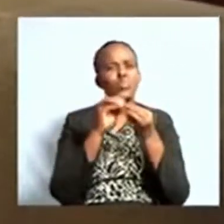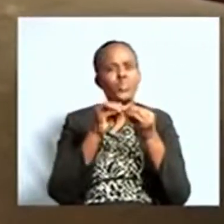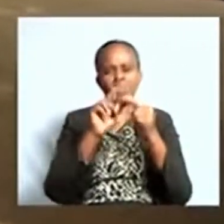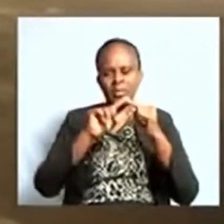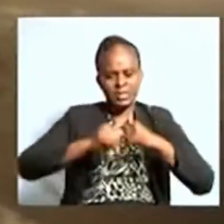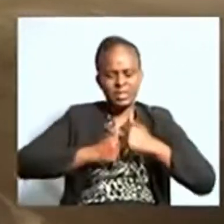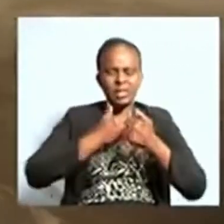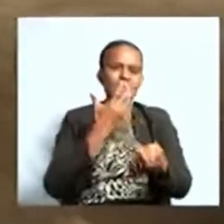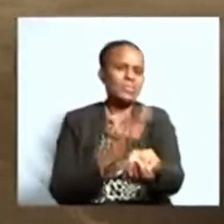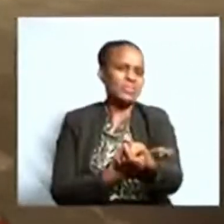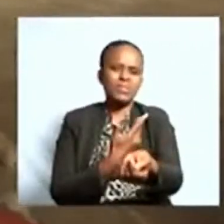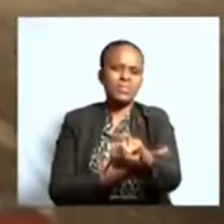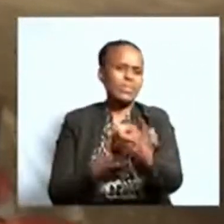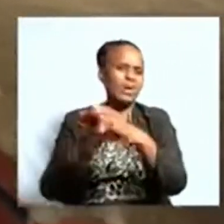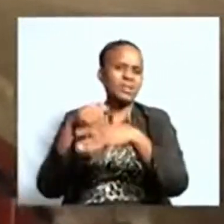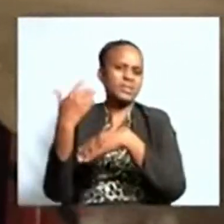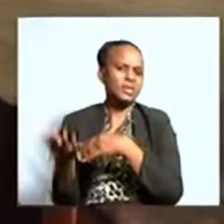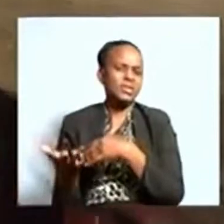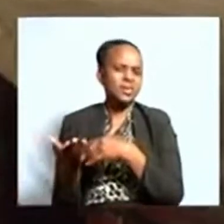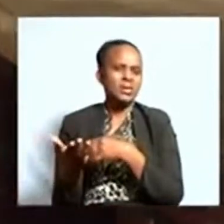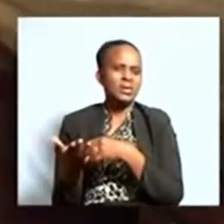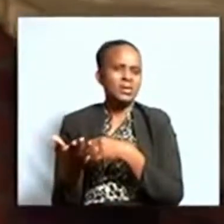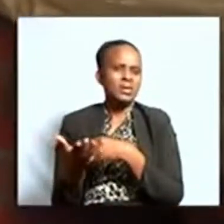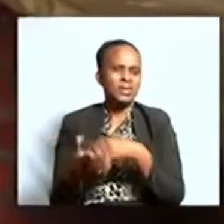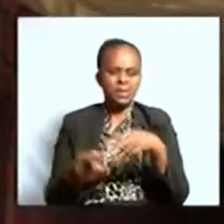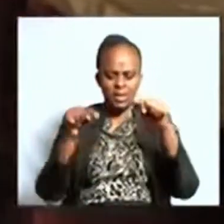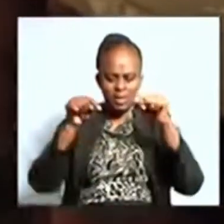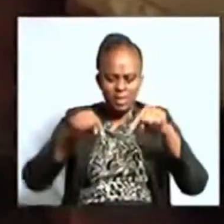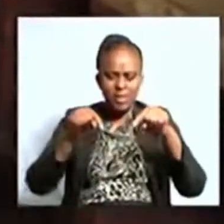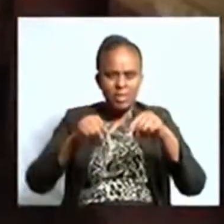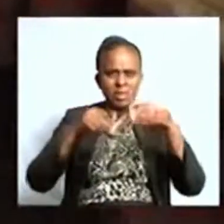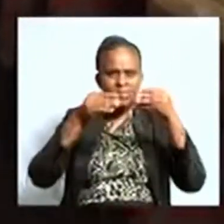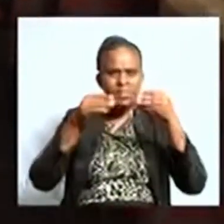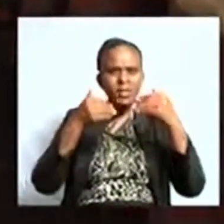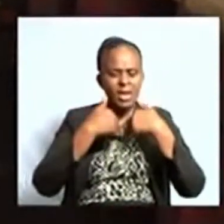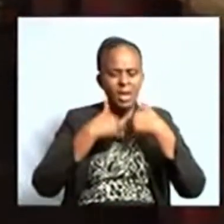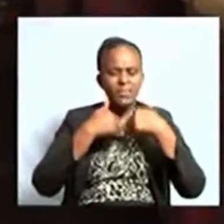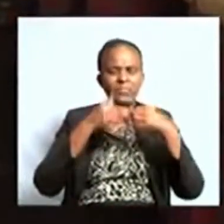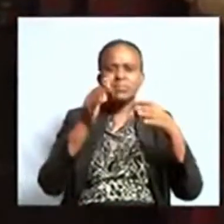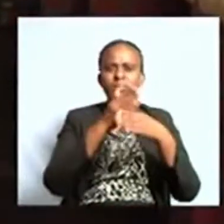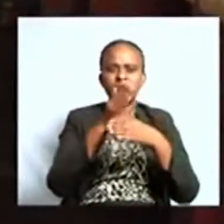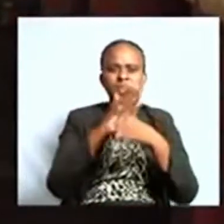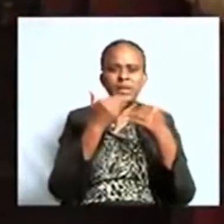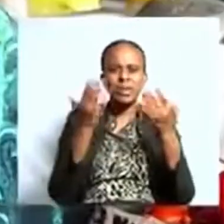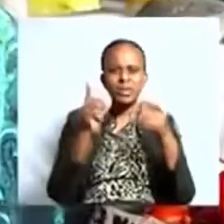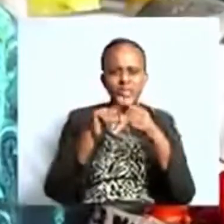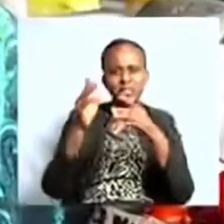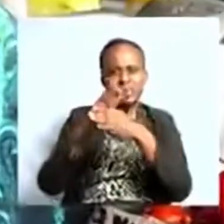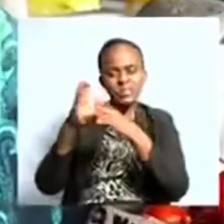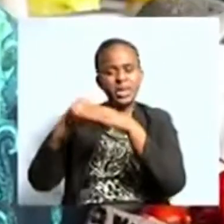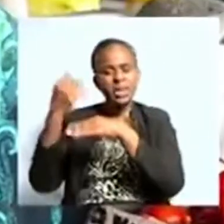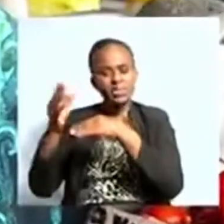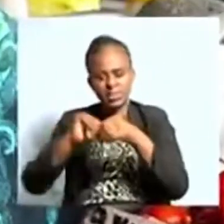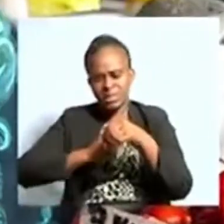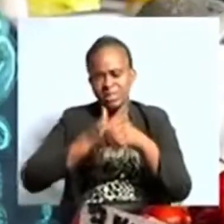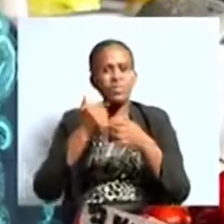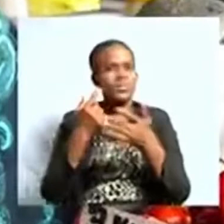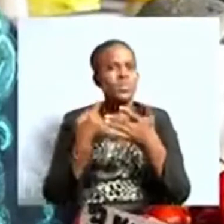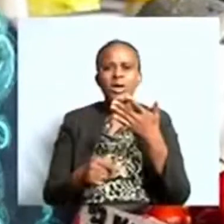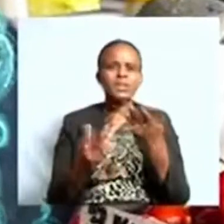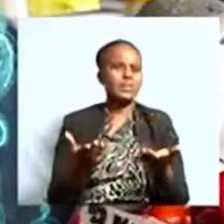tinana panja muno mkati ati mulibe malonda koma malonda gali panja lomba tizachita